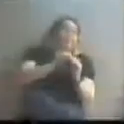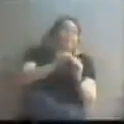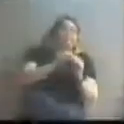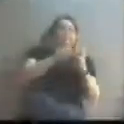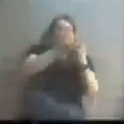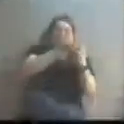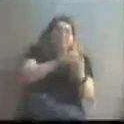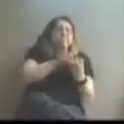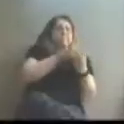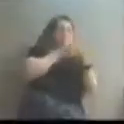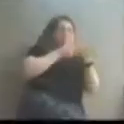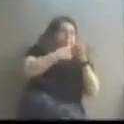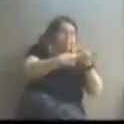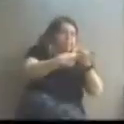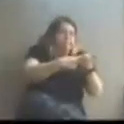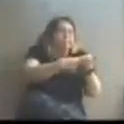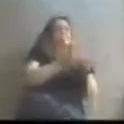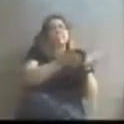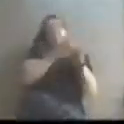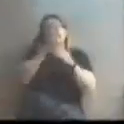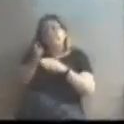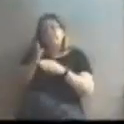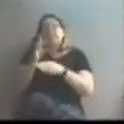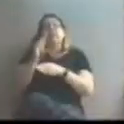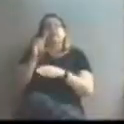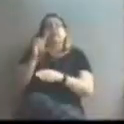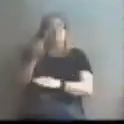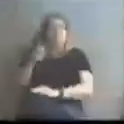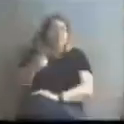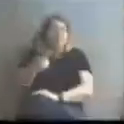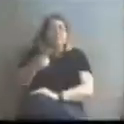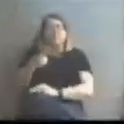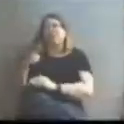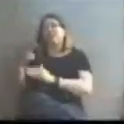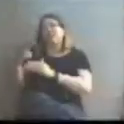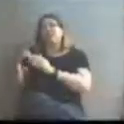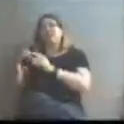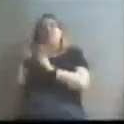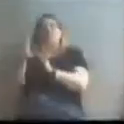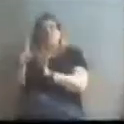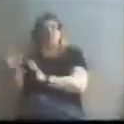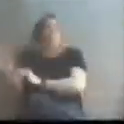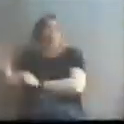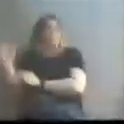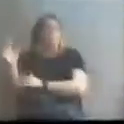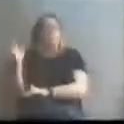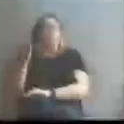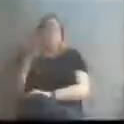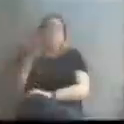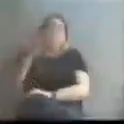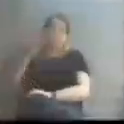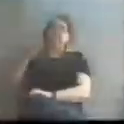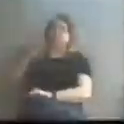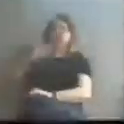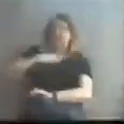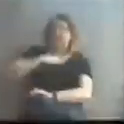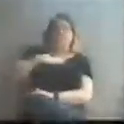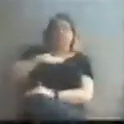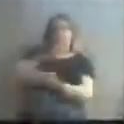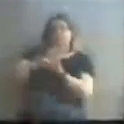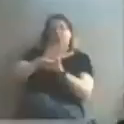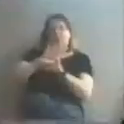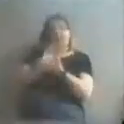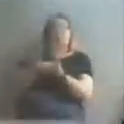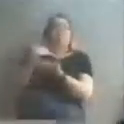and also detention and student conferences and other things, and we appreciate schools that are